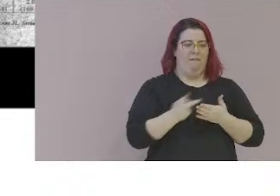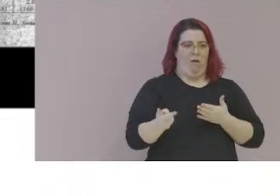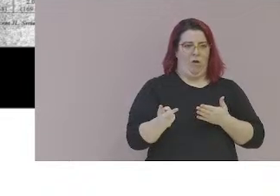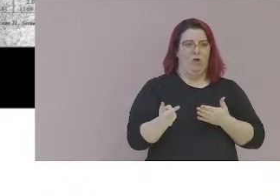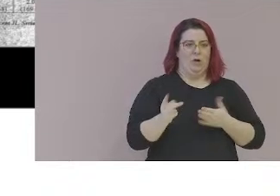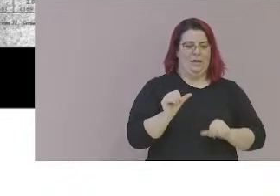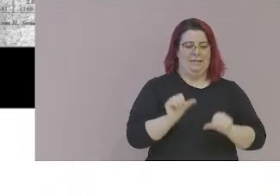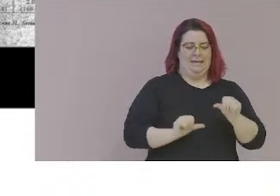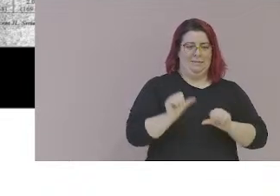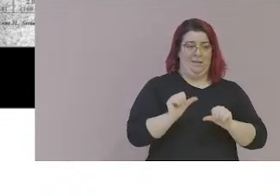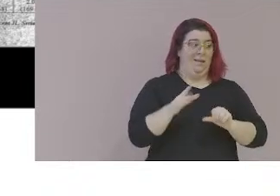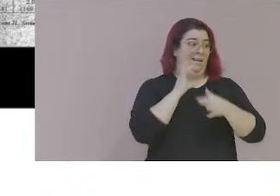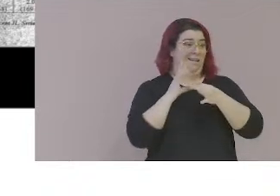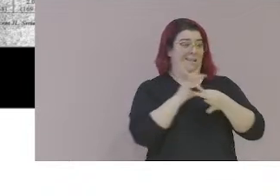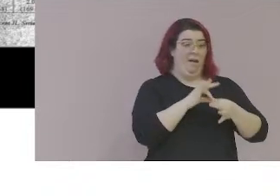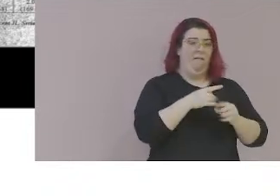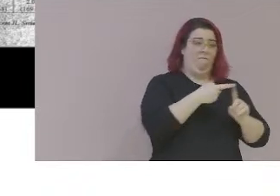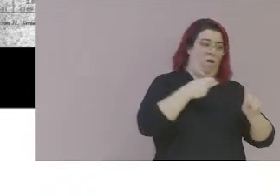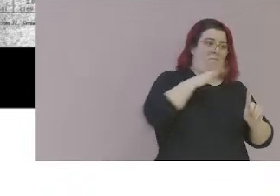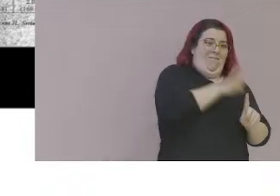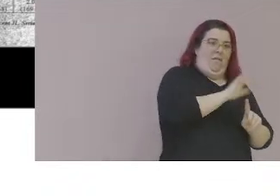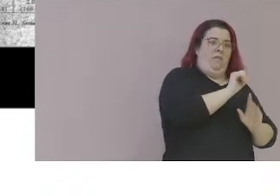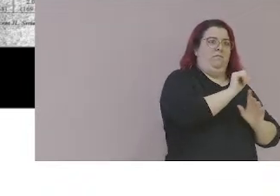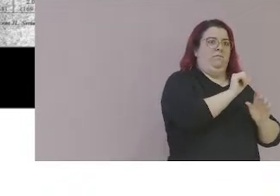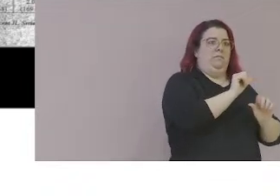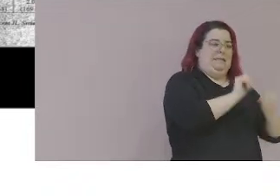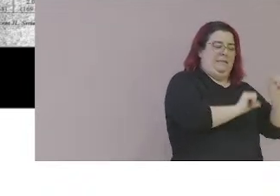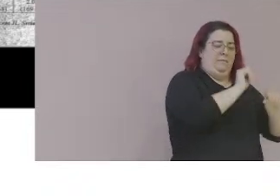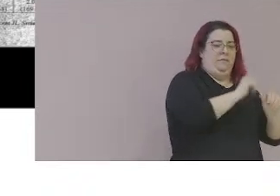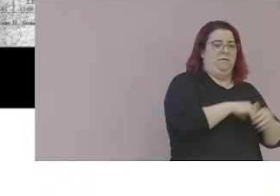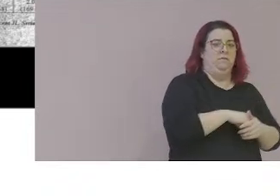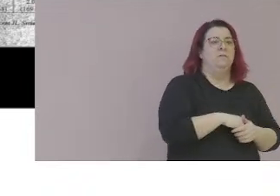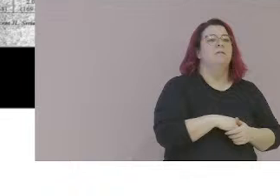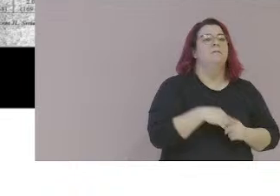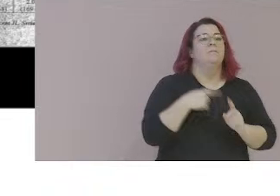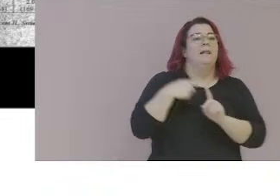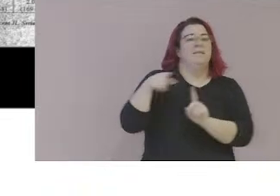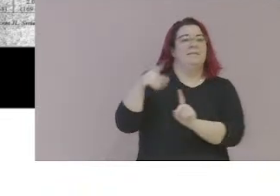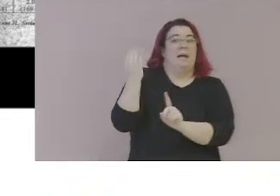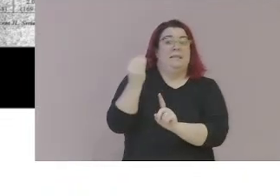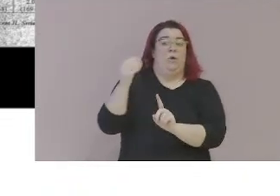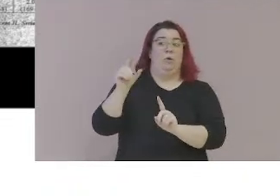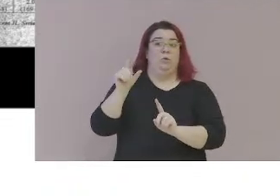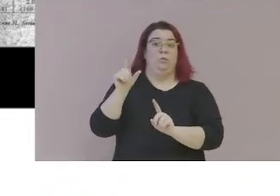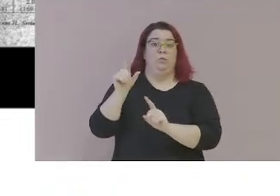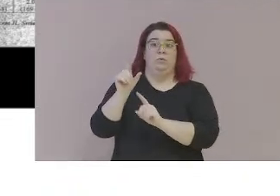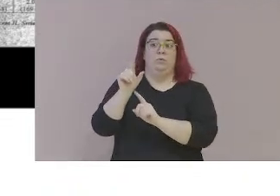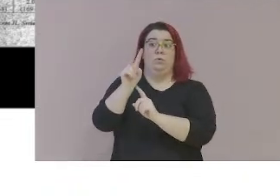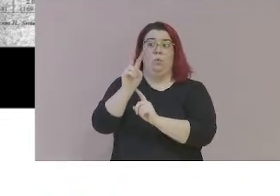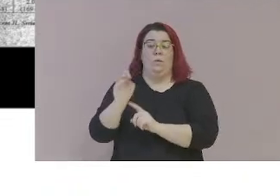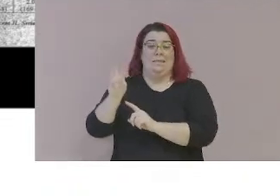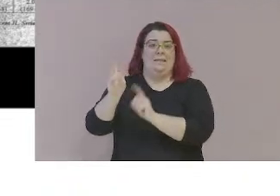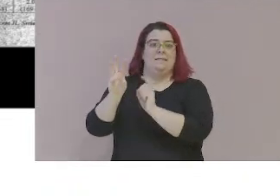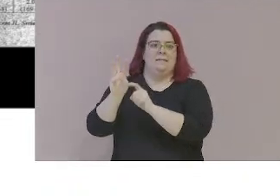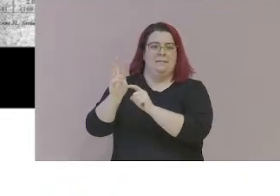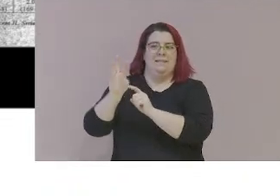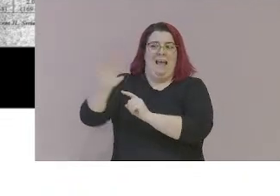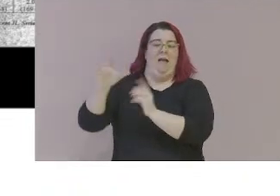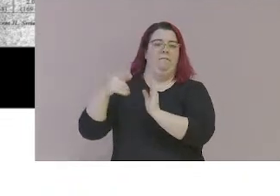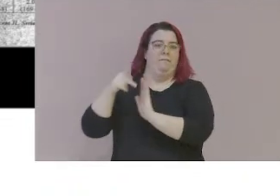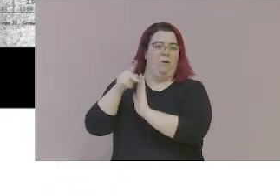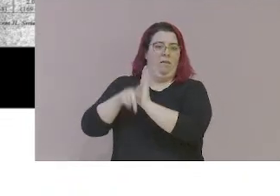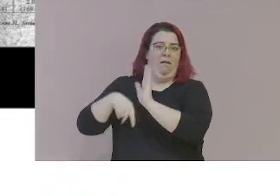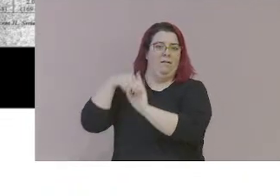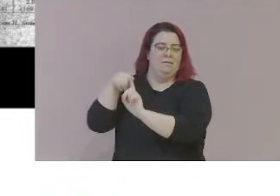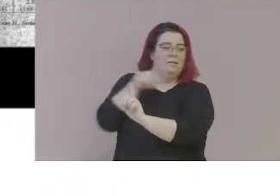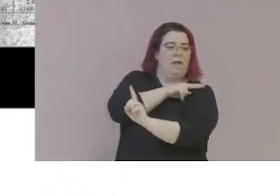the guidelines adapted from Ontario's own guidelines in 2006. So there's a Canada connection here, and